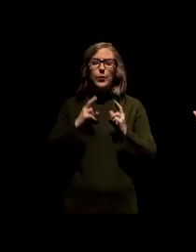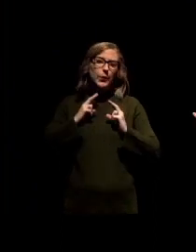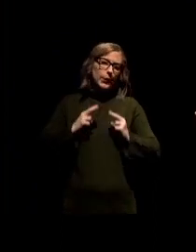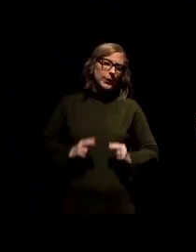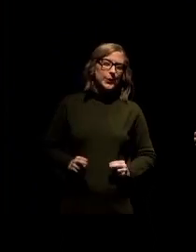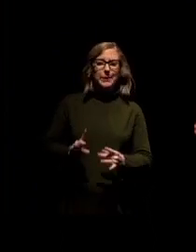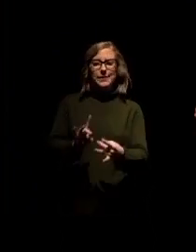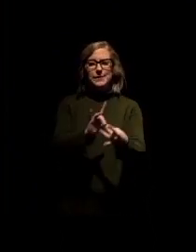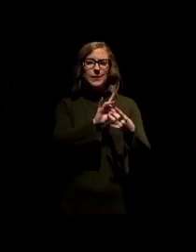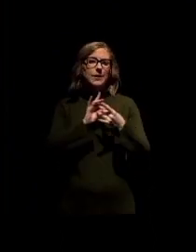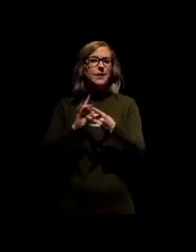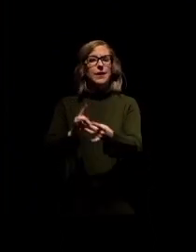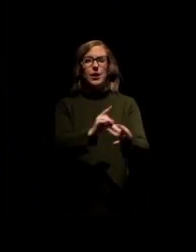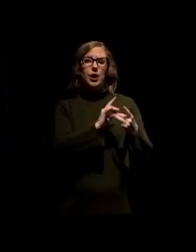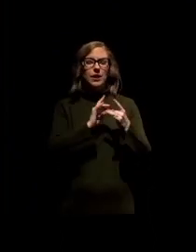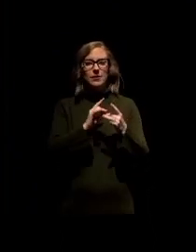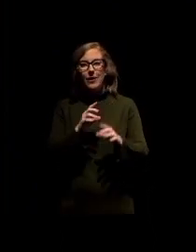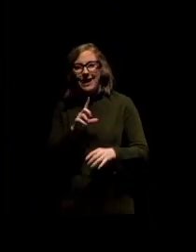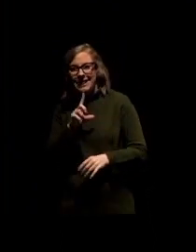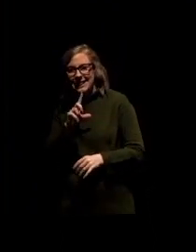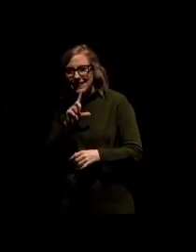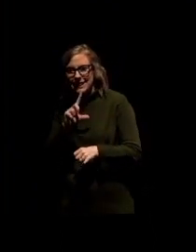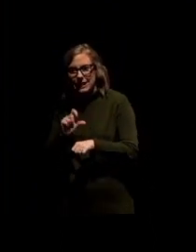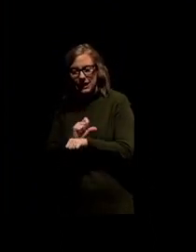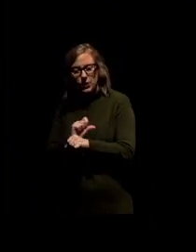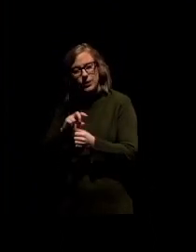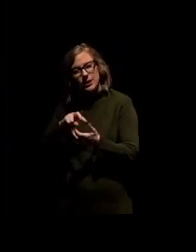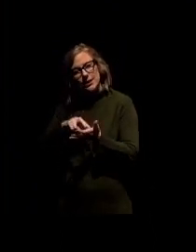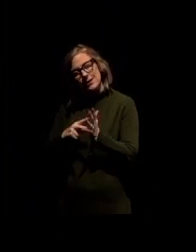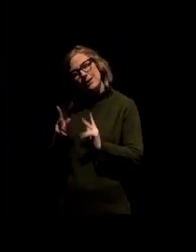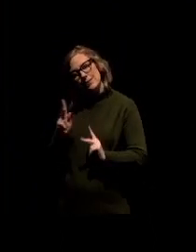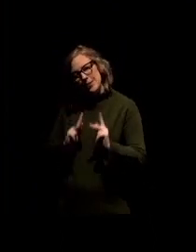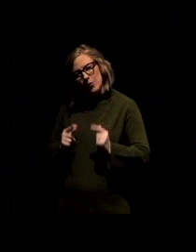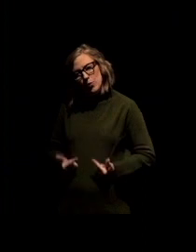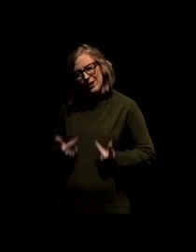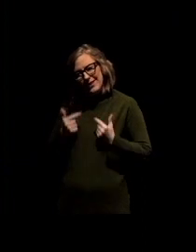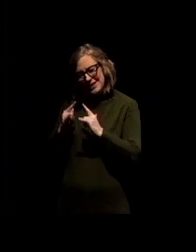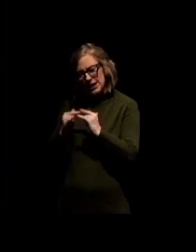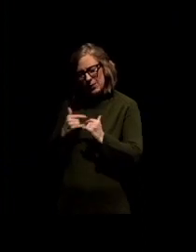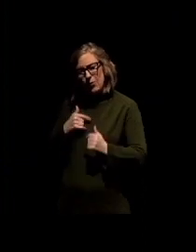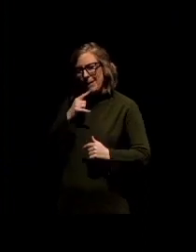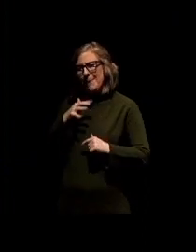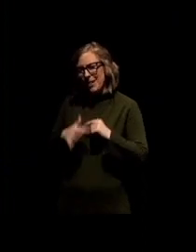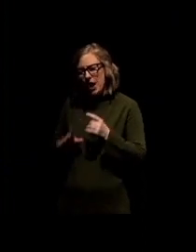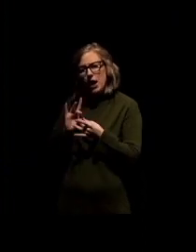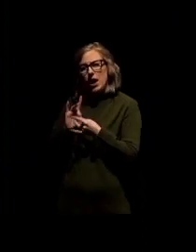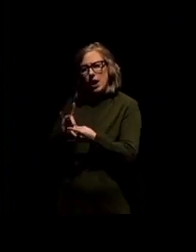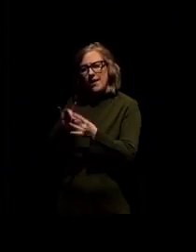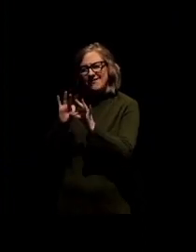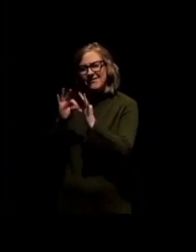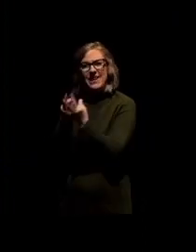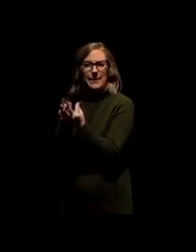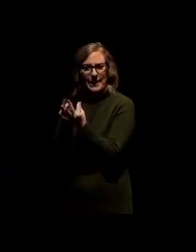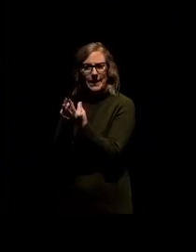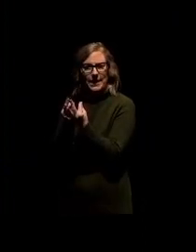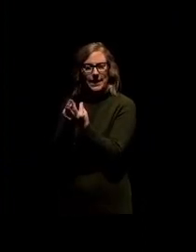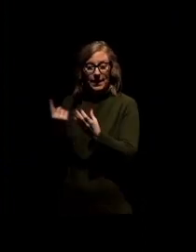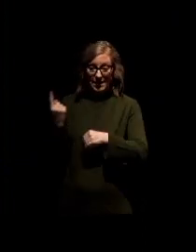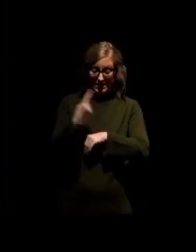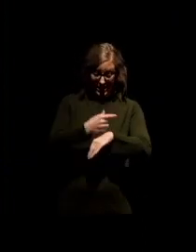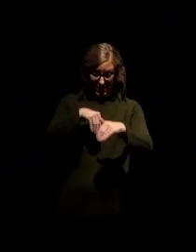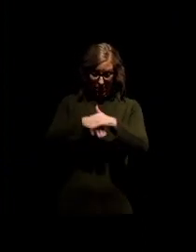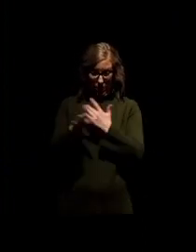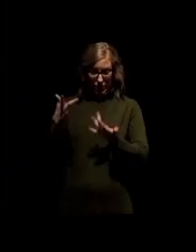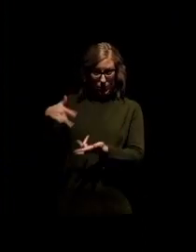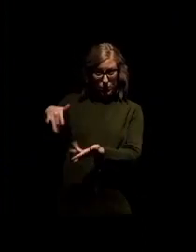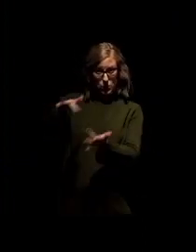is true. There were also people in the encampment that were my actual blood relatives. The day I took the tour with my outreach team